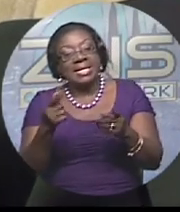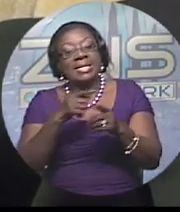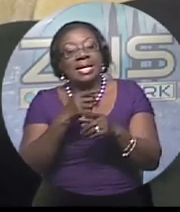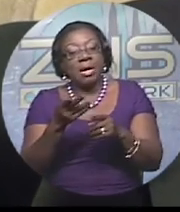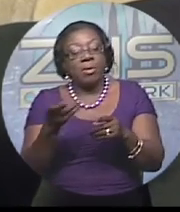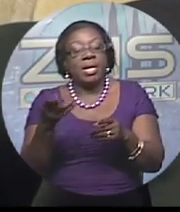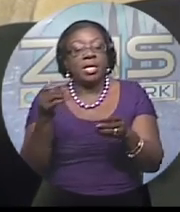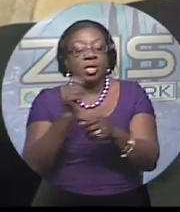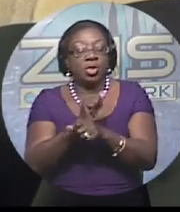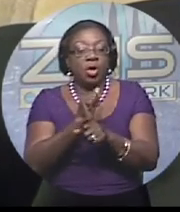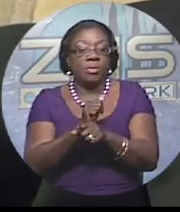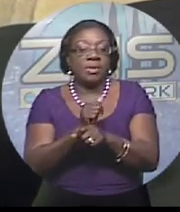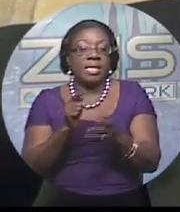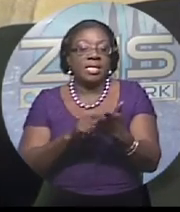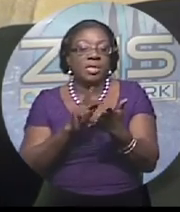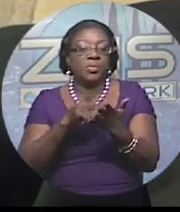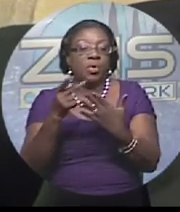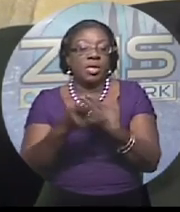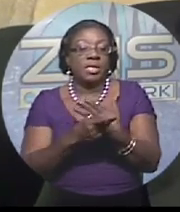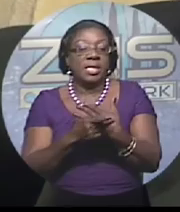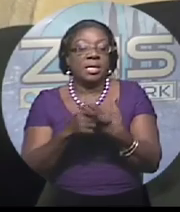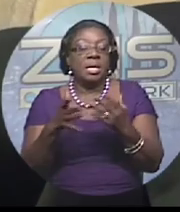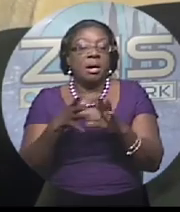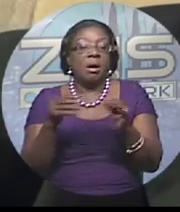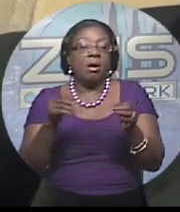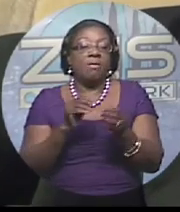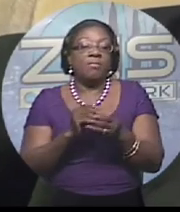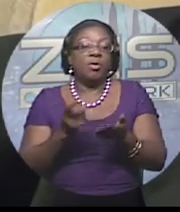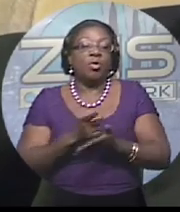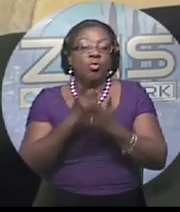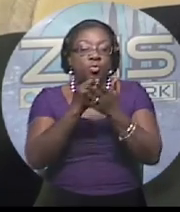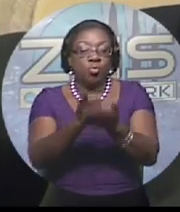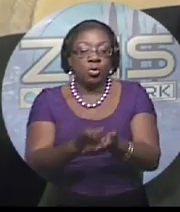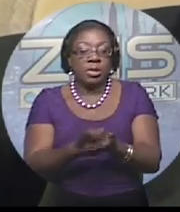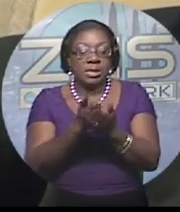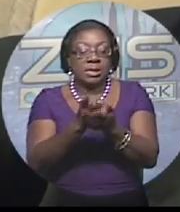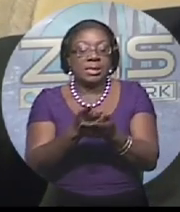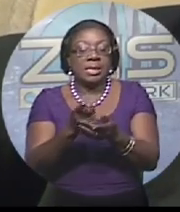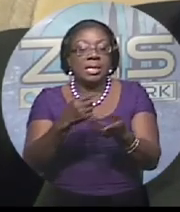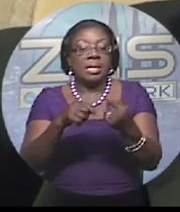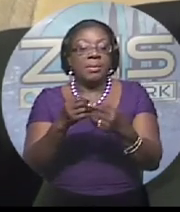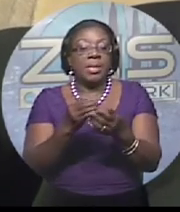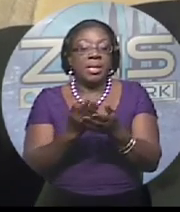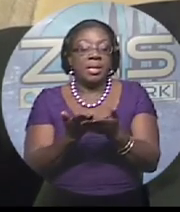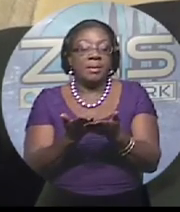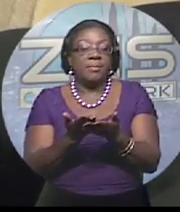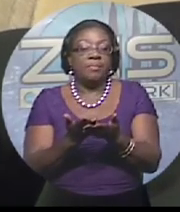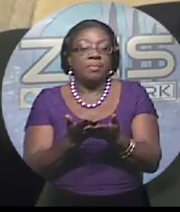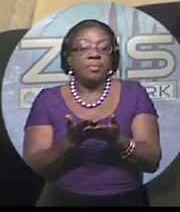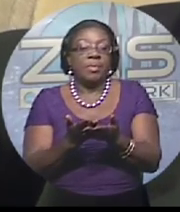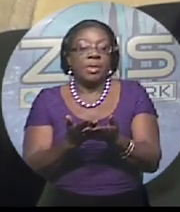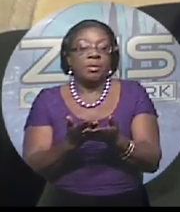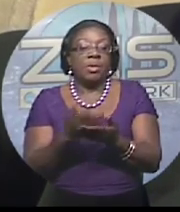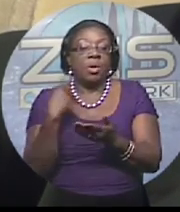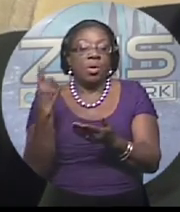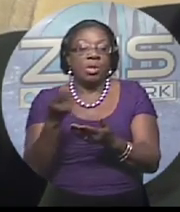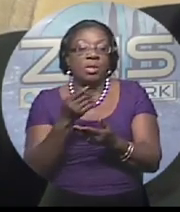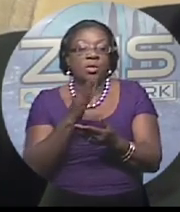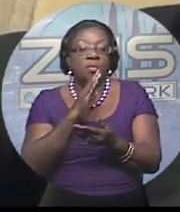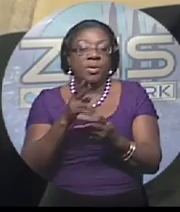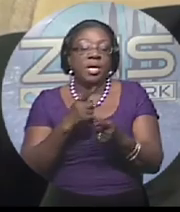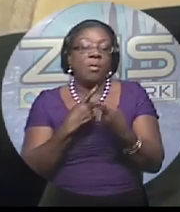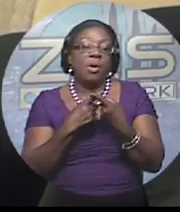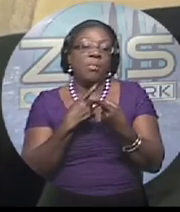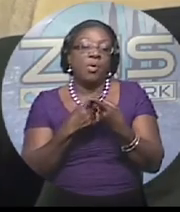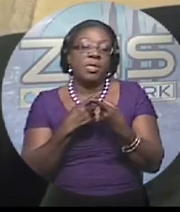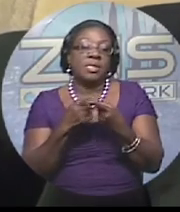And then let's say with this project of MSC Cruises for developing Sandy Cay, I think this will be also, let's say, very